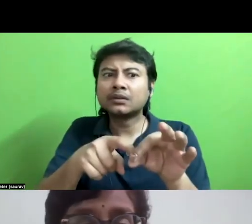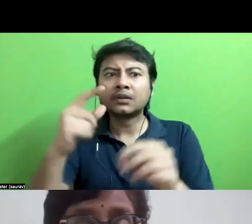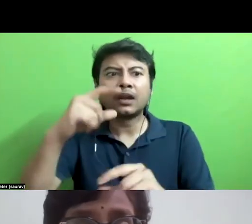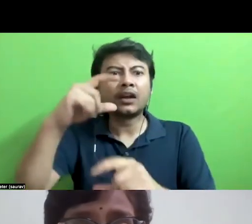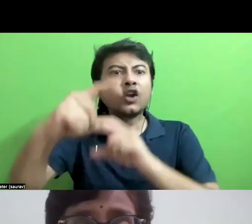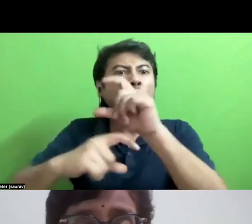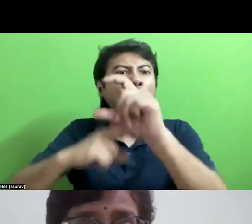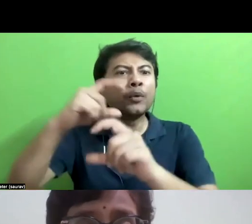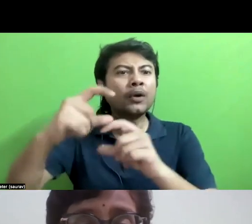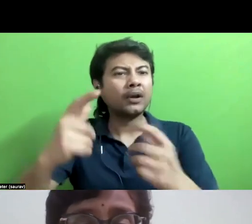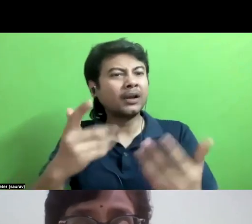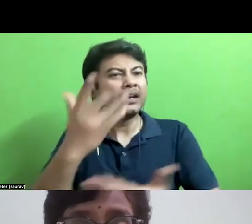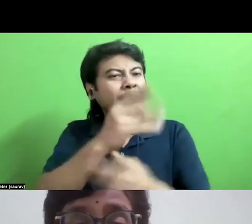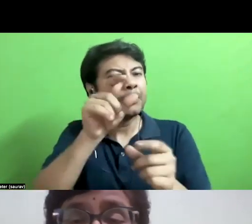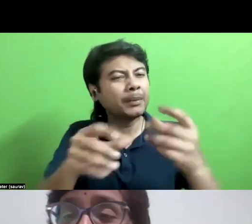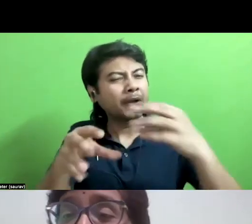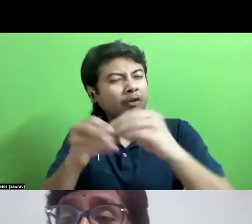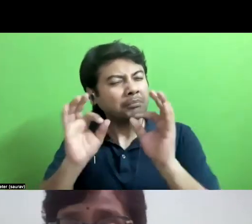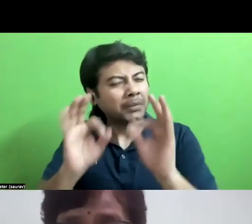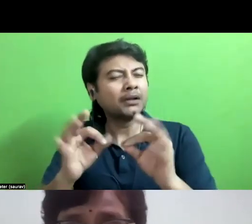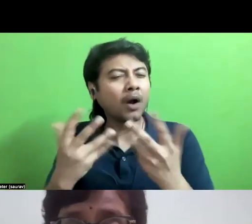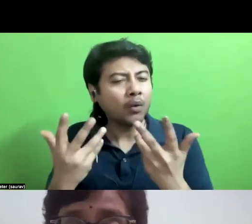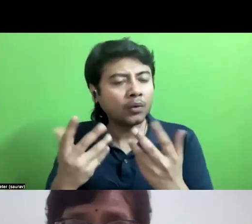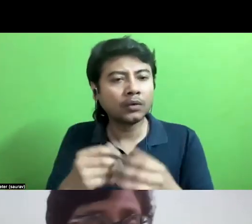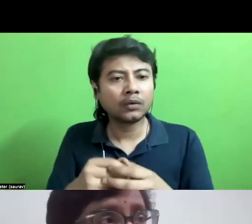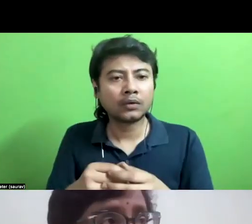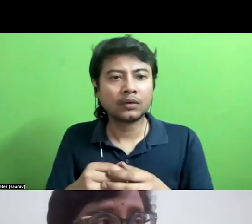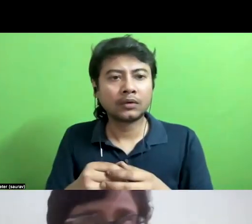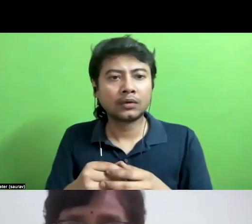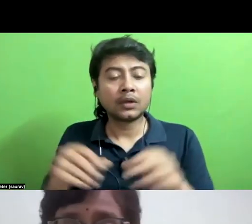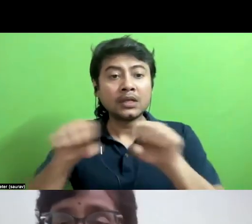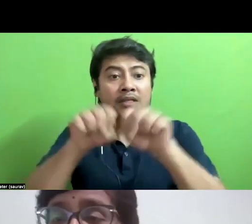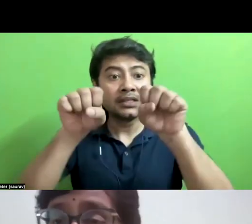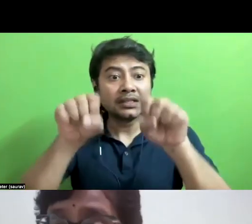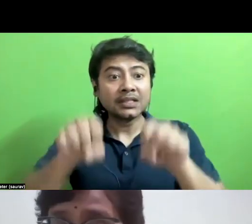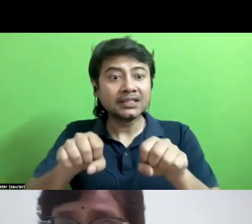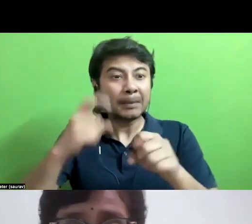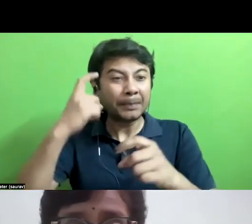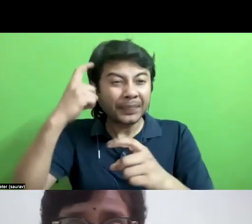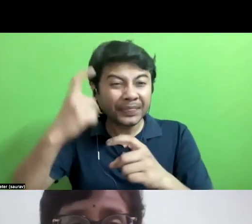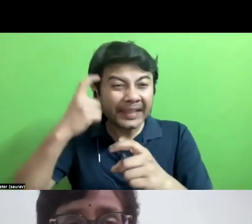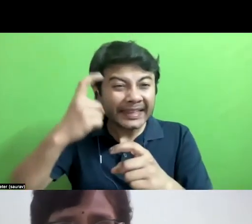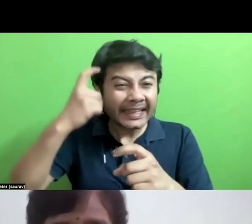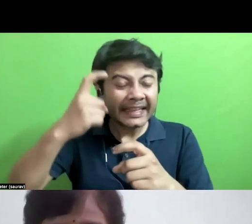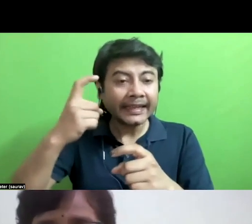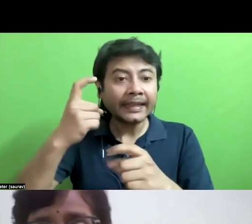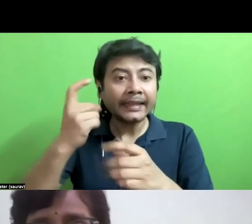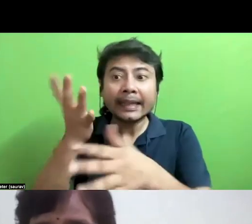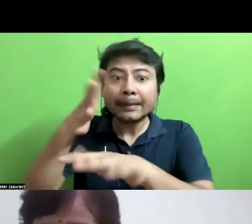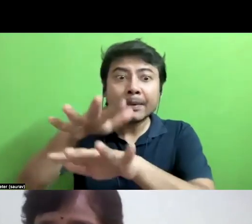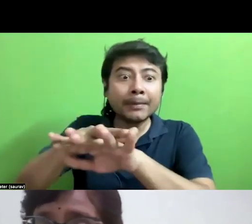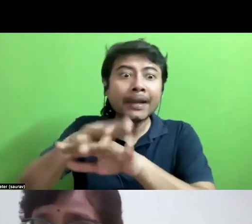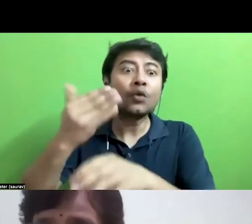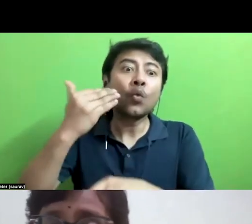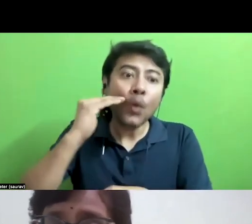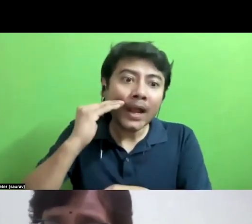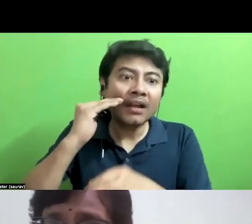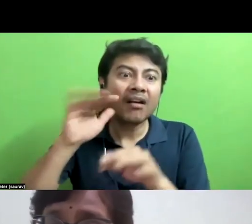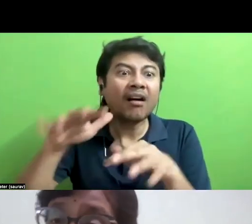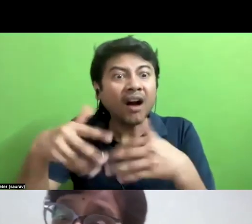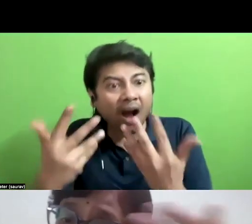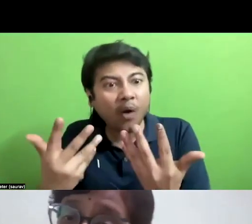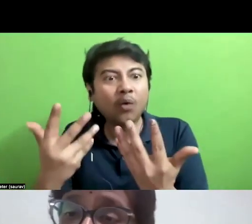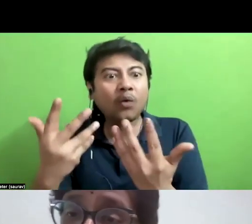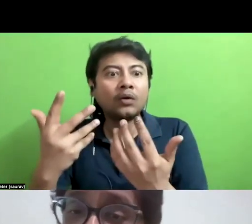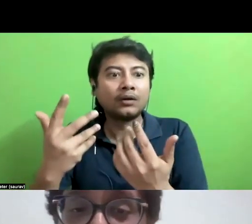properly? What, how, and when to implement systems thinking was asked by an NGO executive. So I've given an example